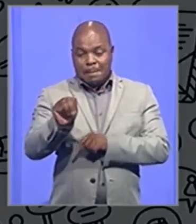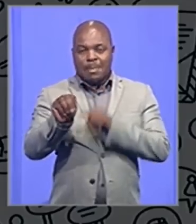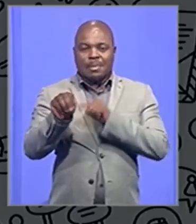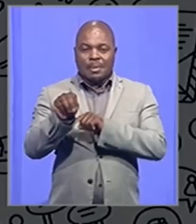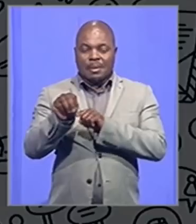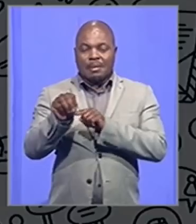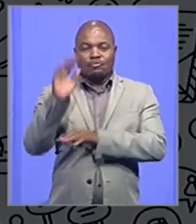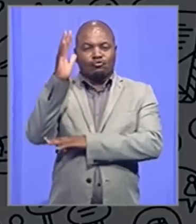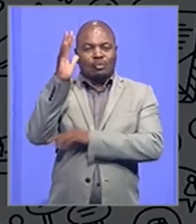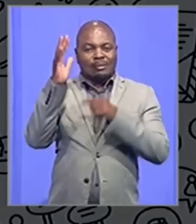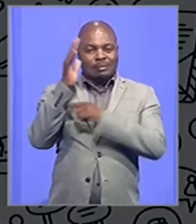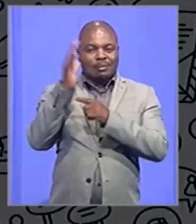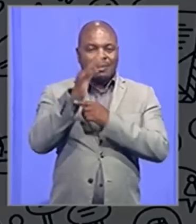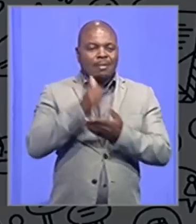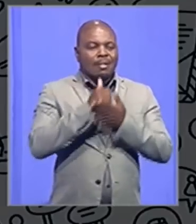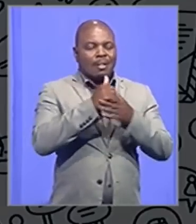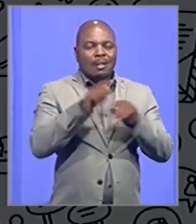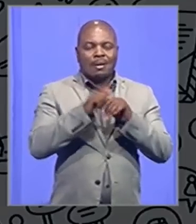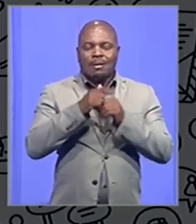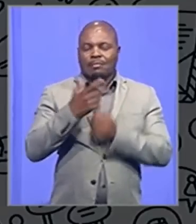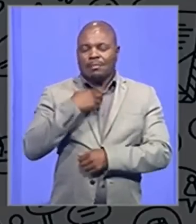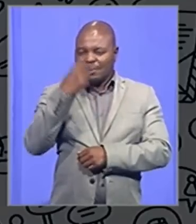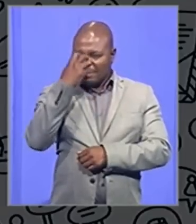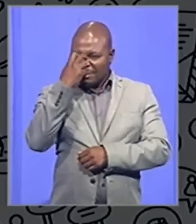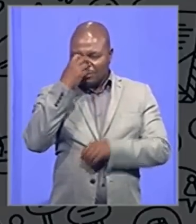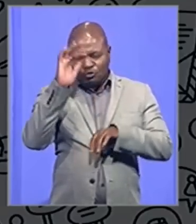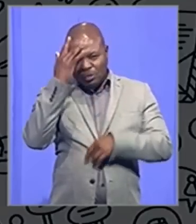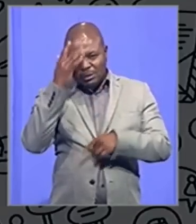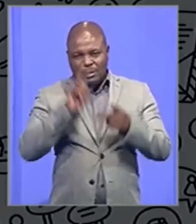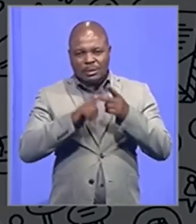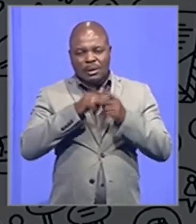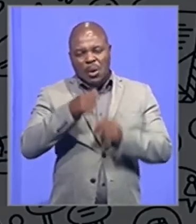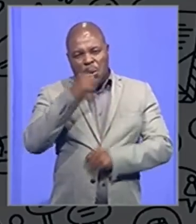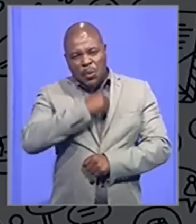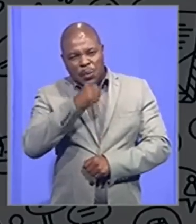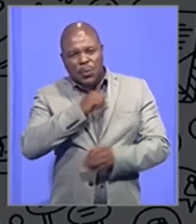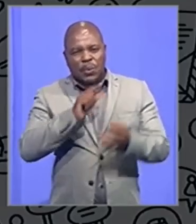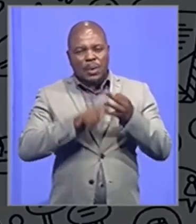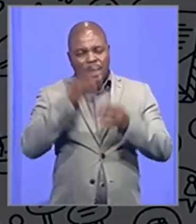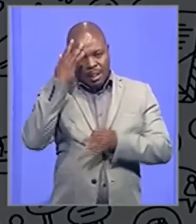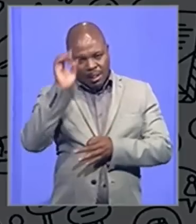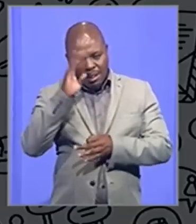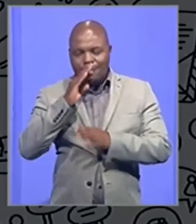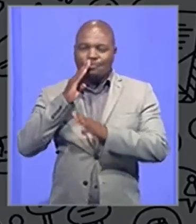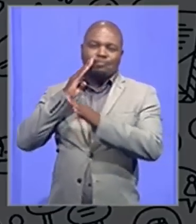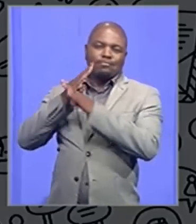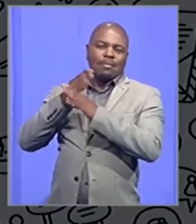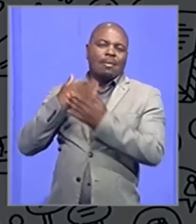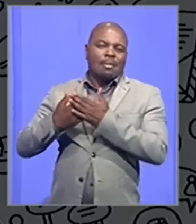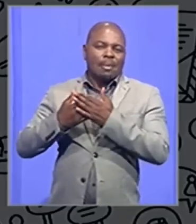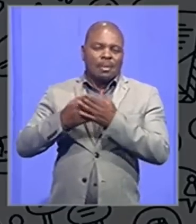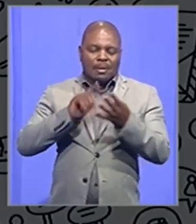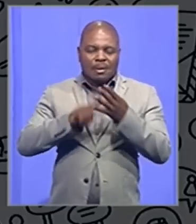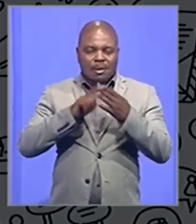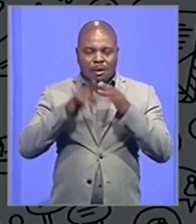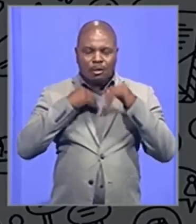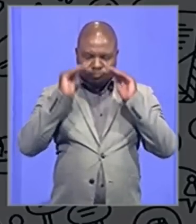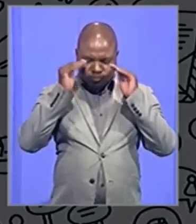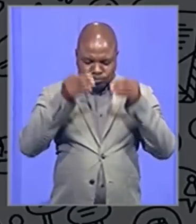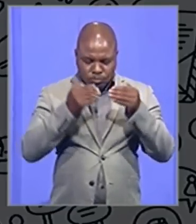go thibela malwetse a kang di-sinus, sehuba le tlhogo. Ke gona le go aramela